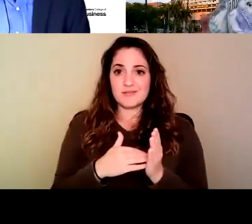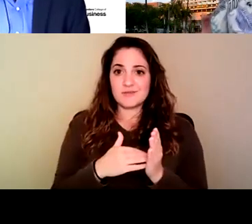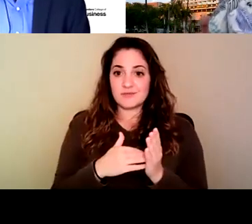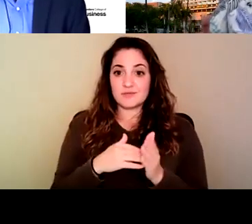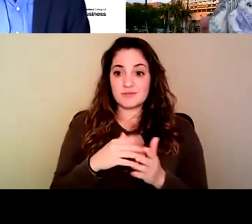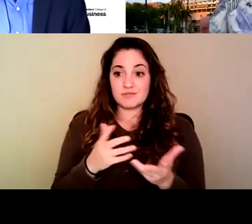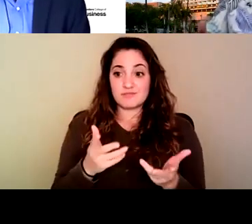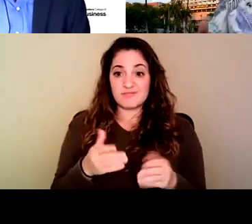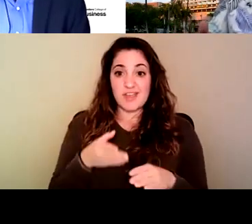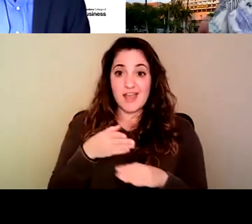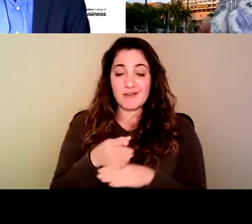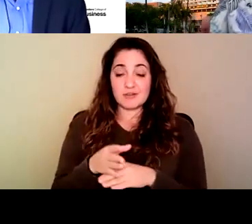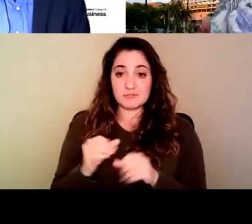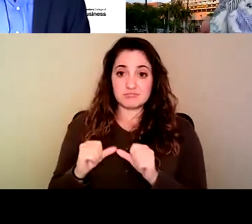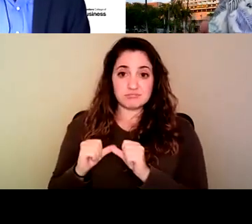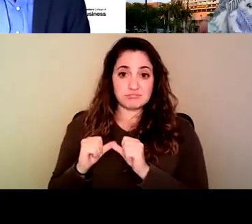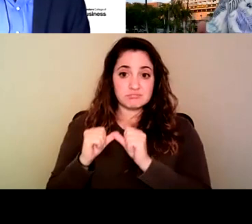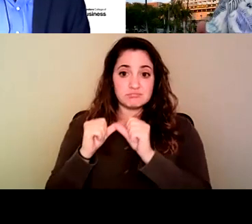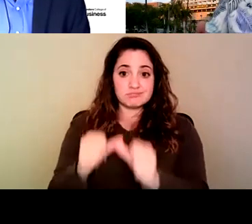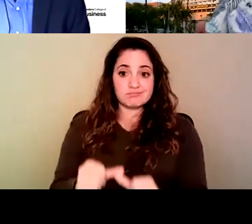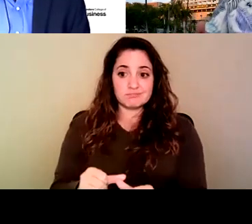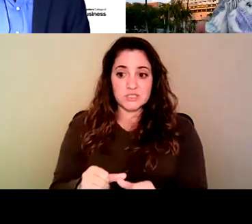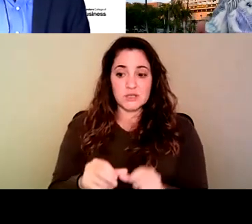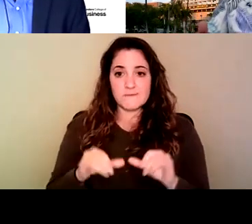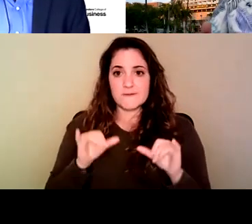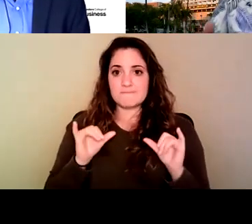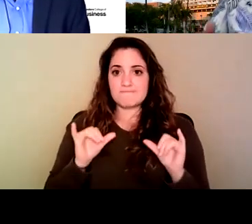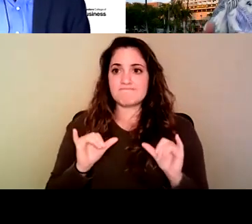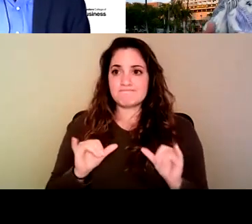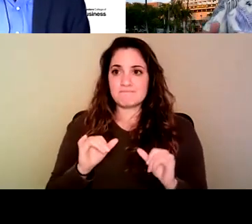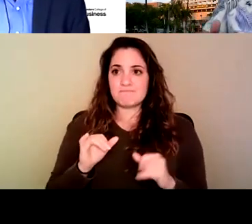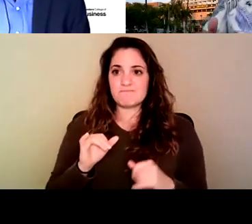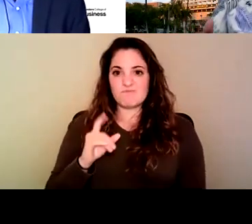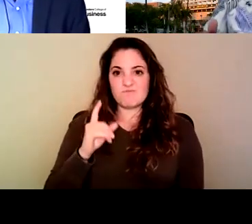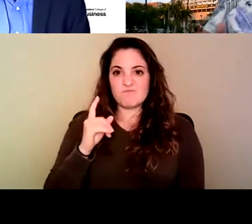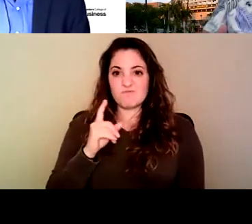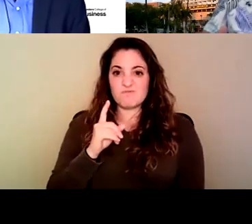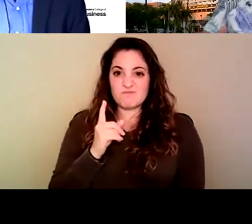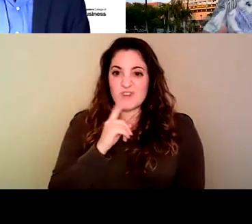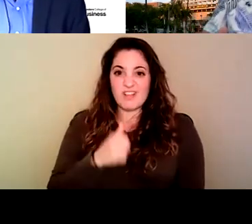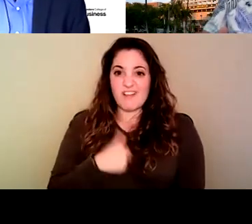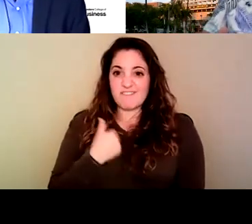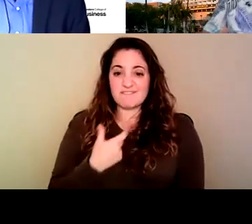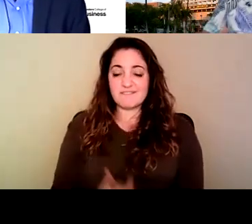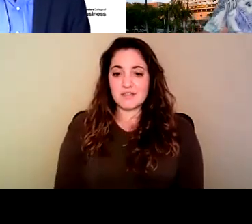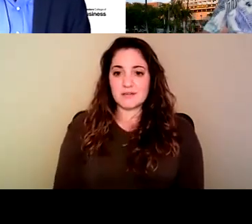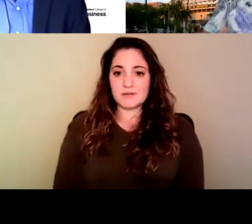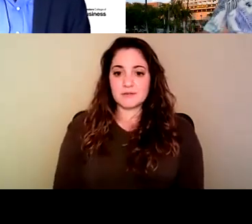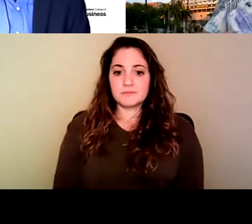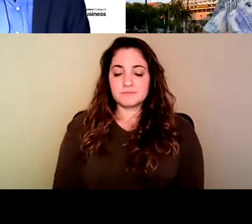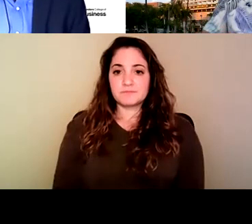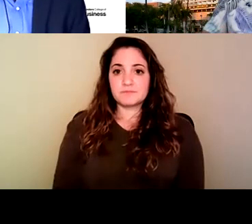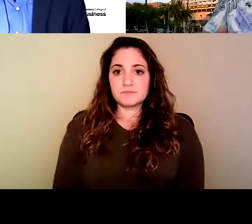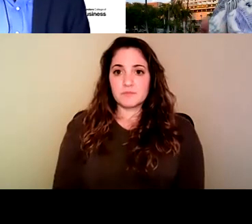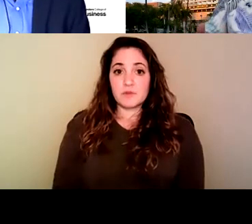after such a long period of sobering reality. So in that instance, you know, we have to